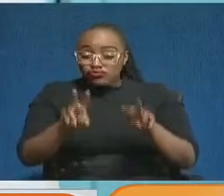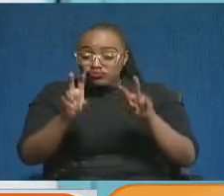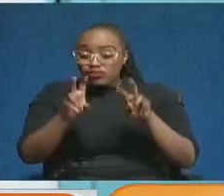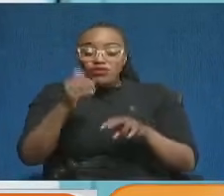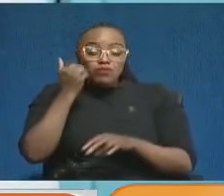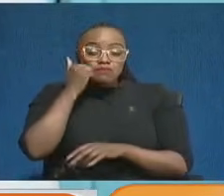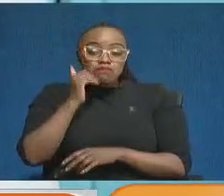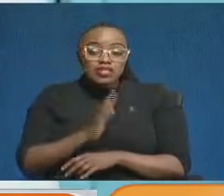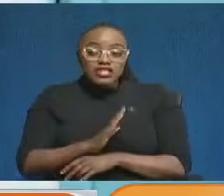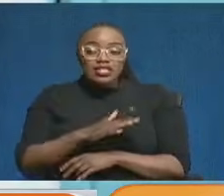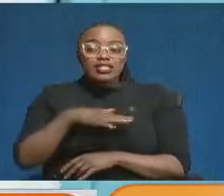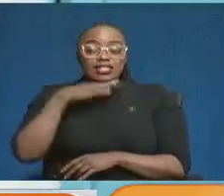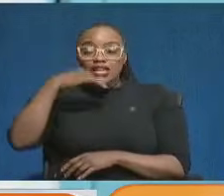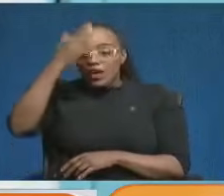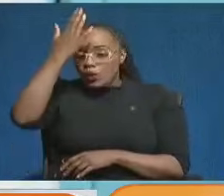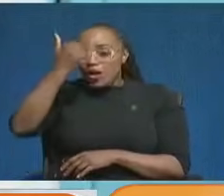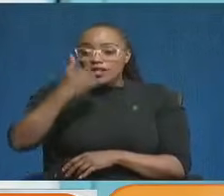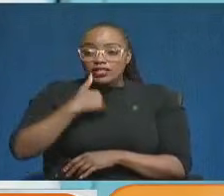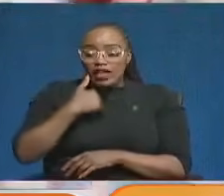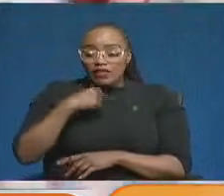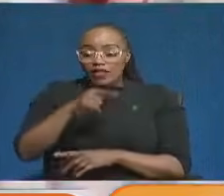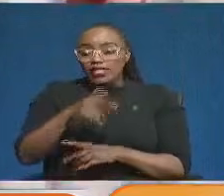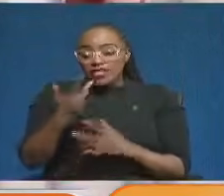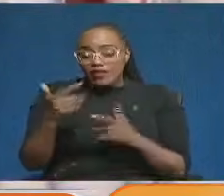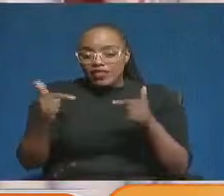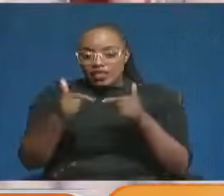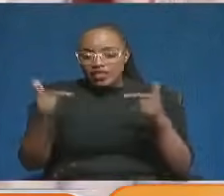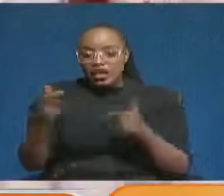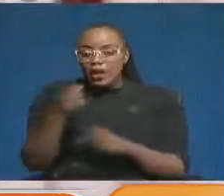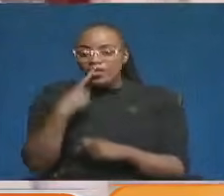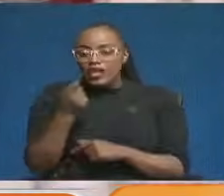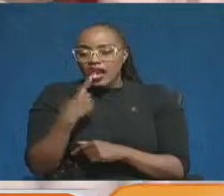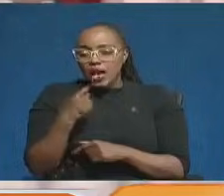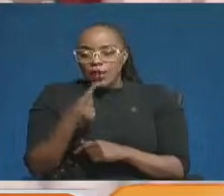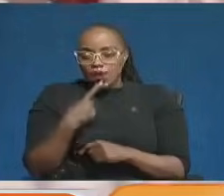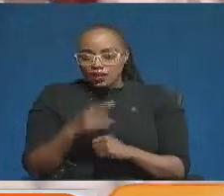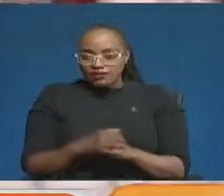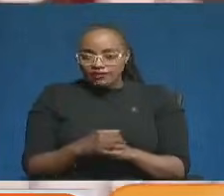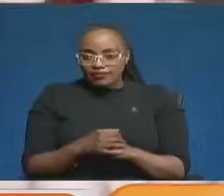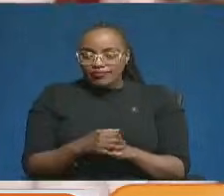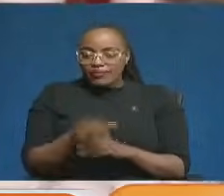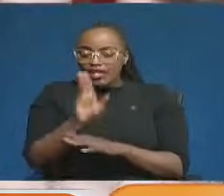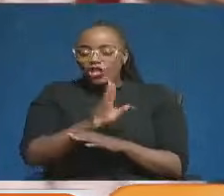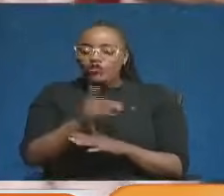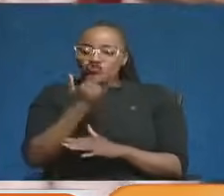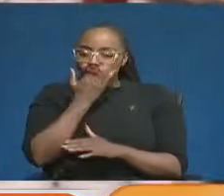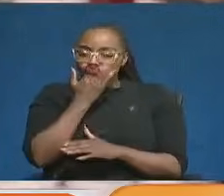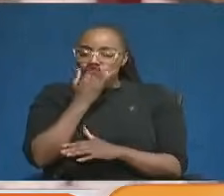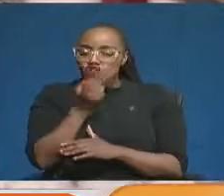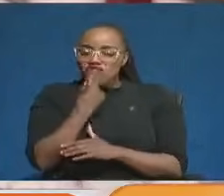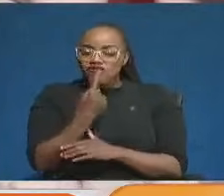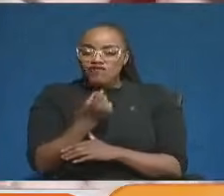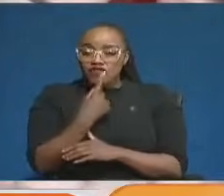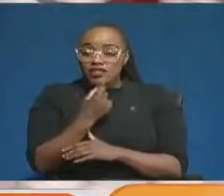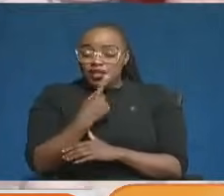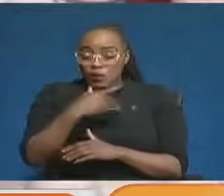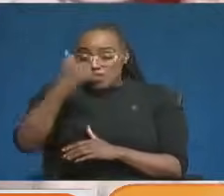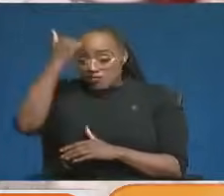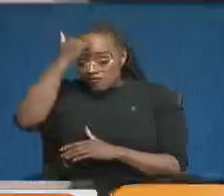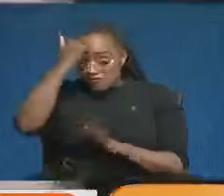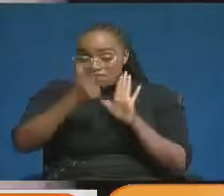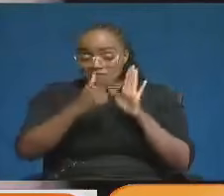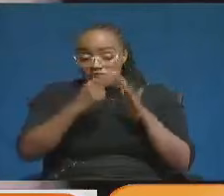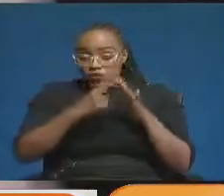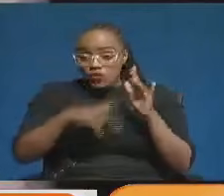patient dying simply because of multi-drug resistance. Beyond the misuse of medication, studies now show